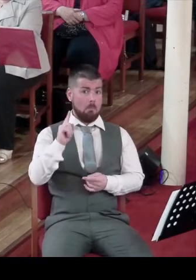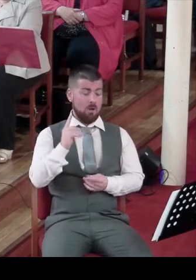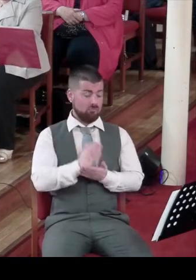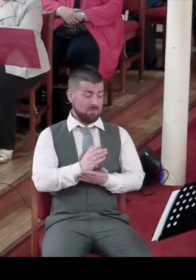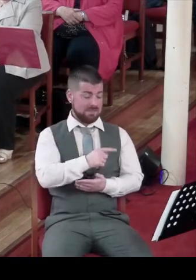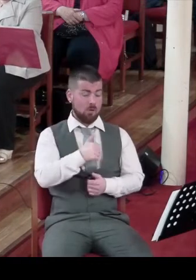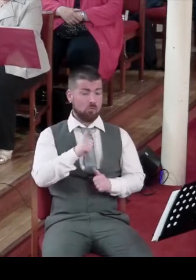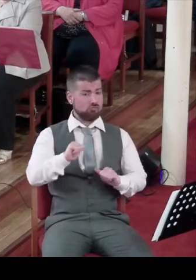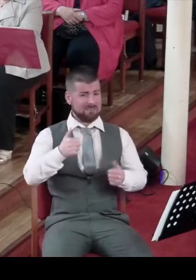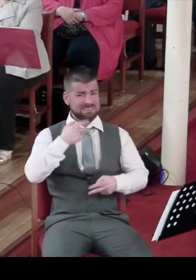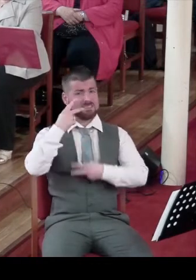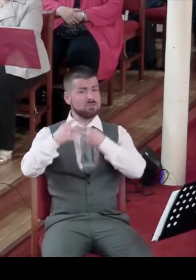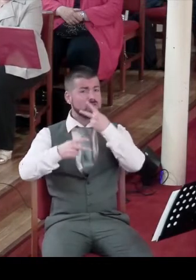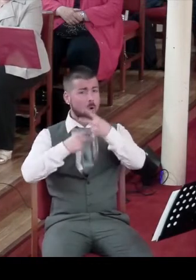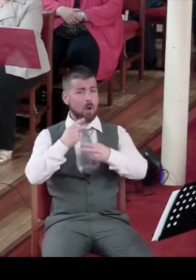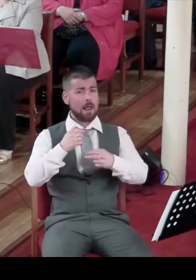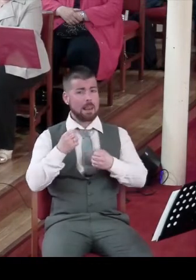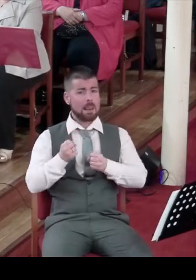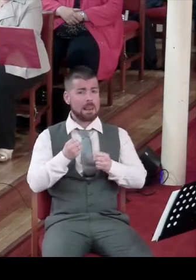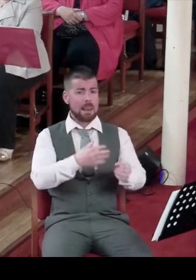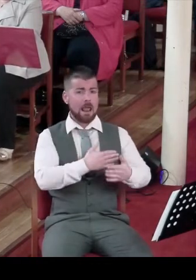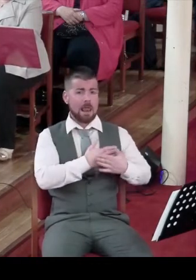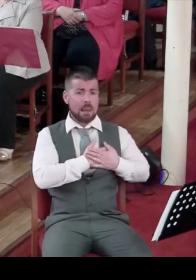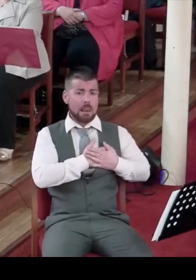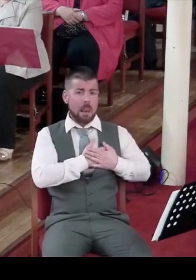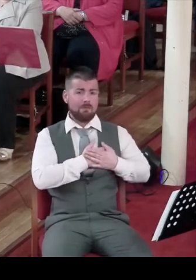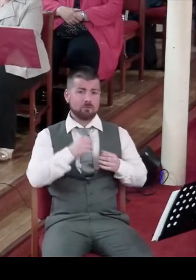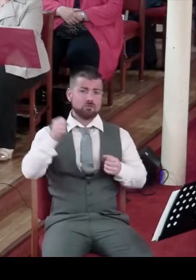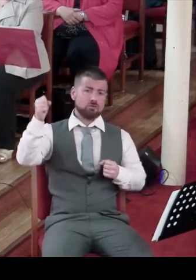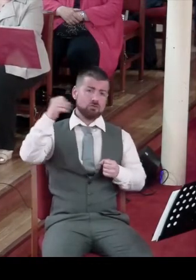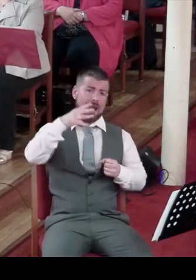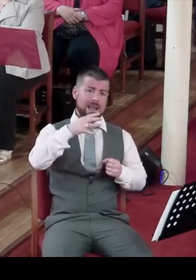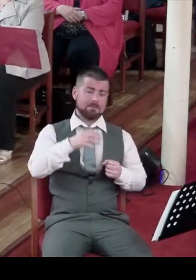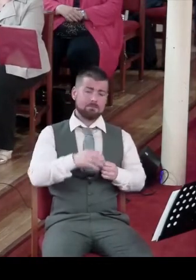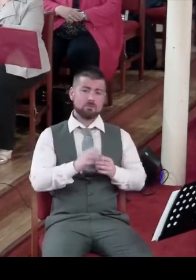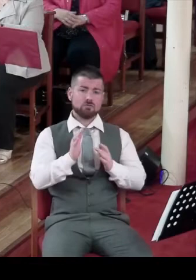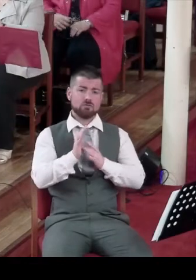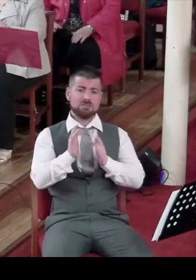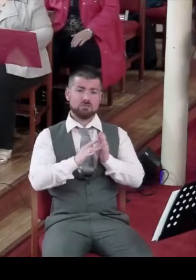sing, Lord, the light of your love is shining. Shine, Jesus, shine.